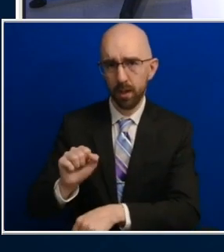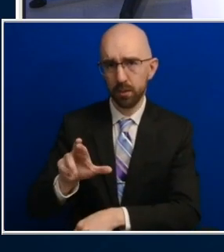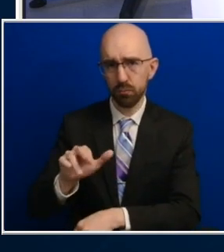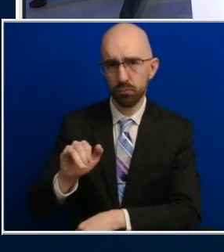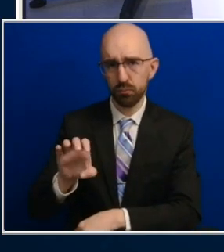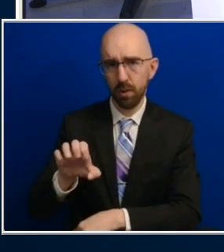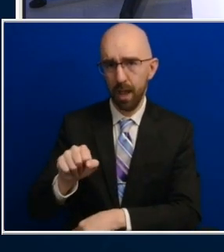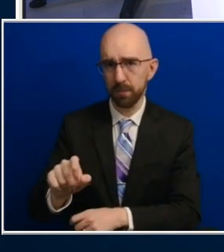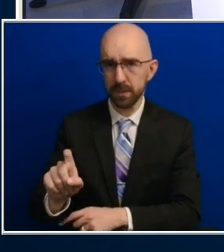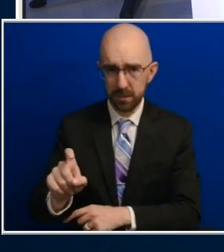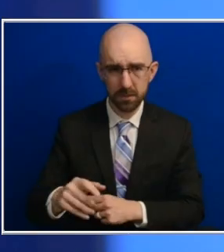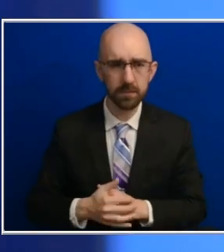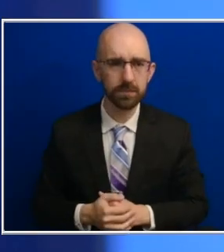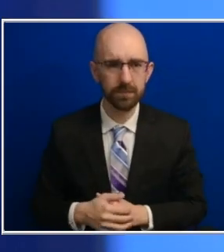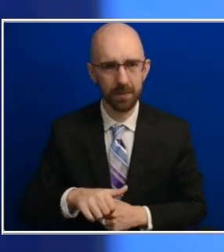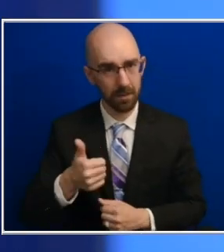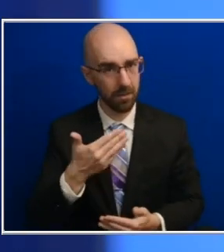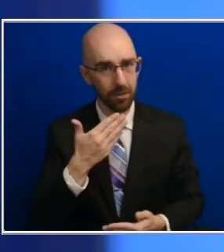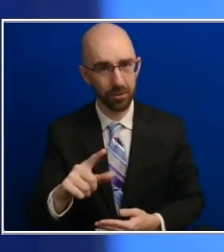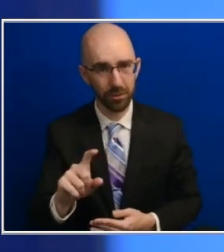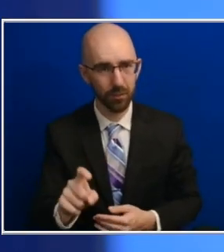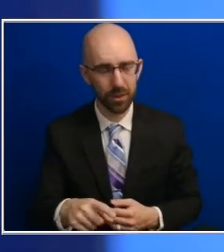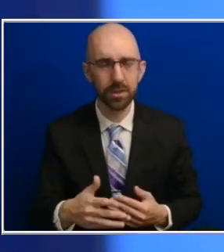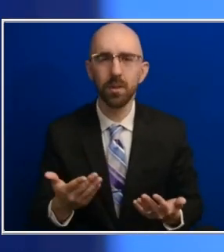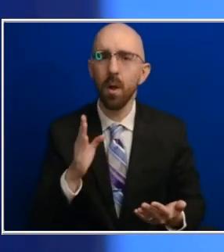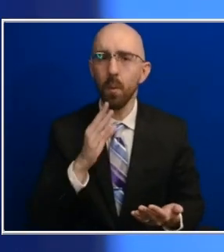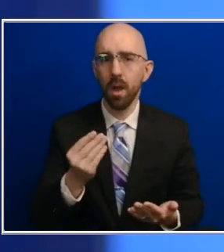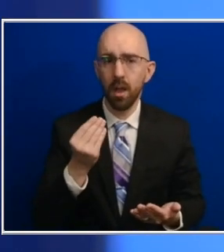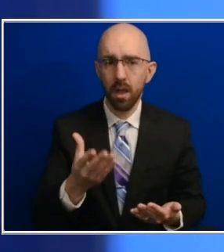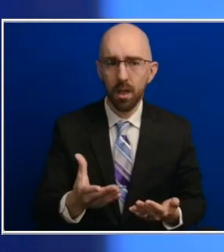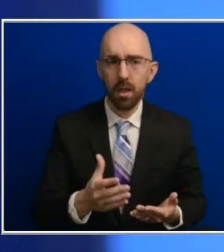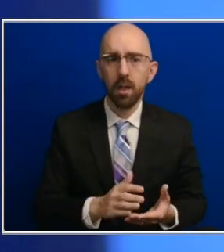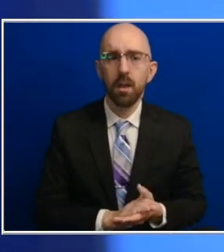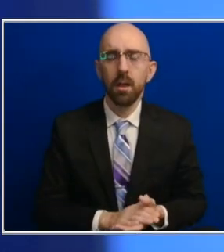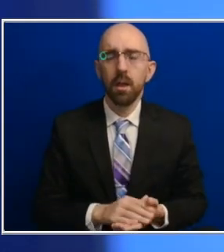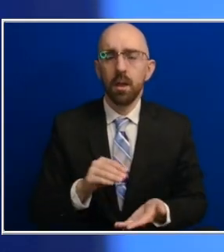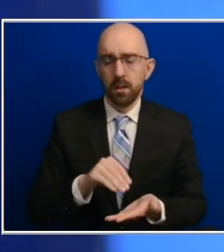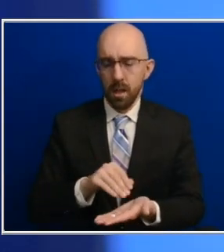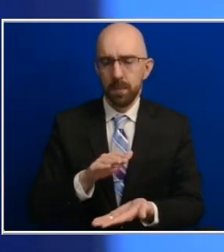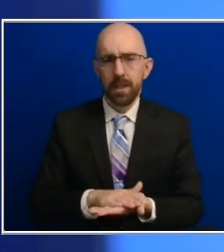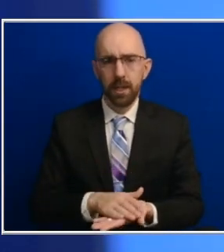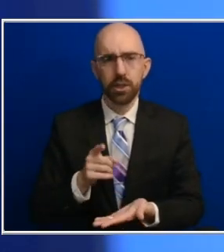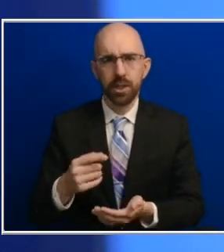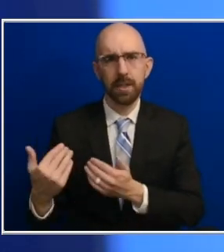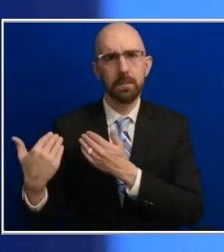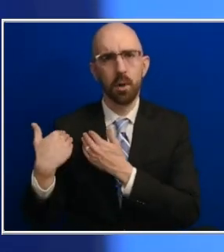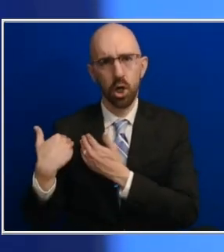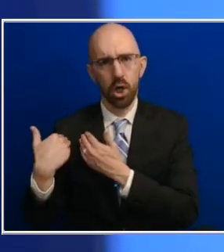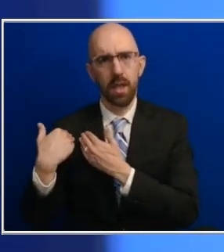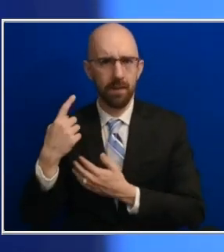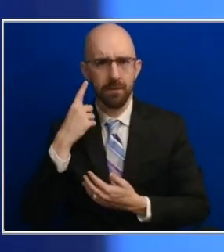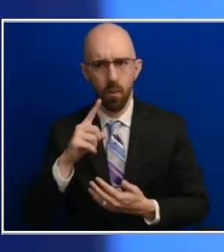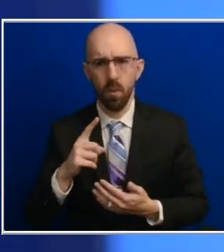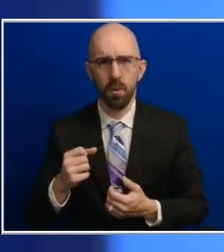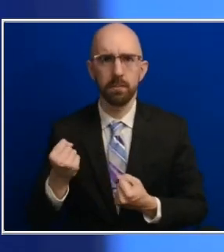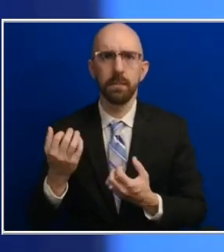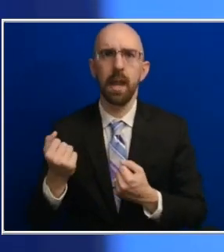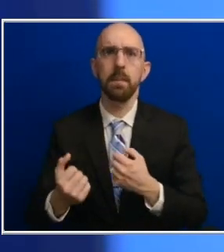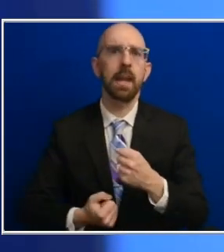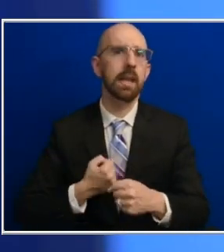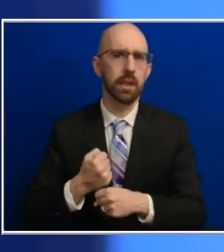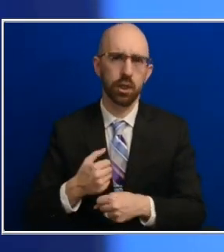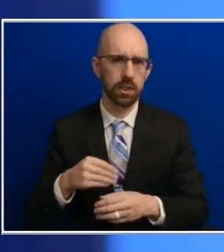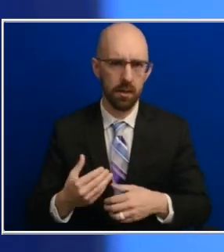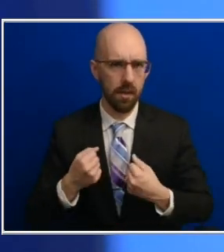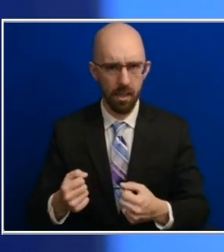It's another solid question. So I would tell you, documentation has been a burden for decades in healthcare. It hasn't gotten